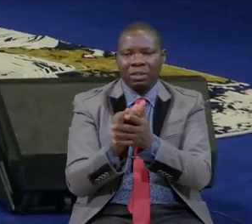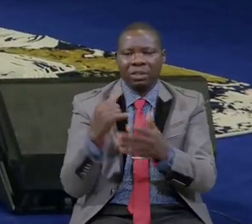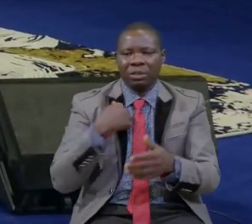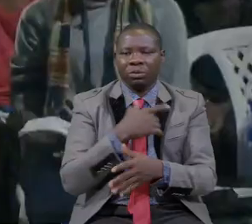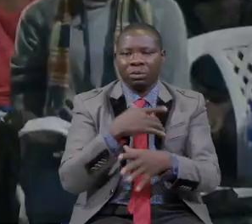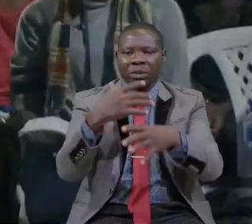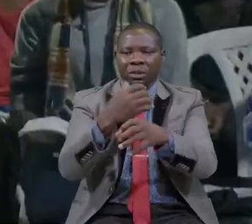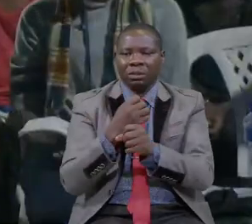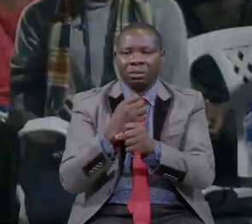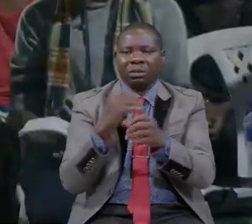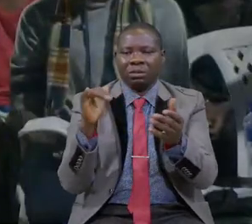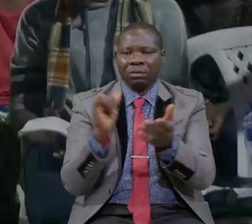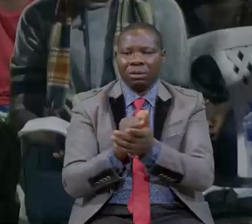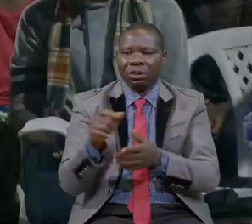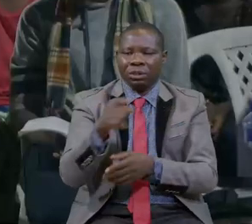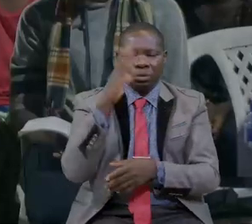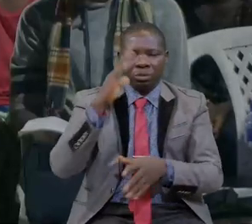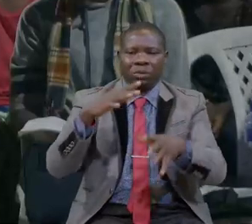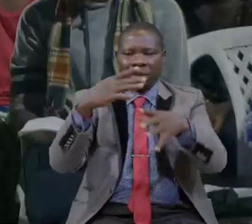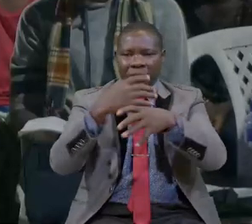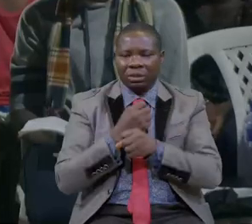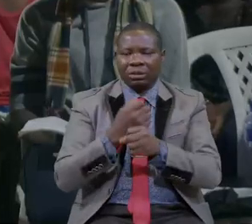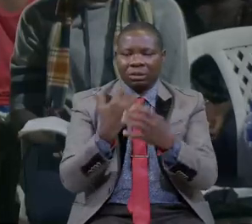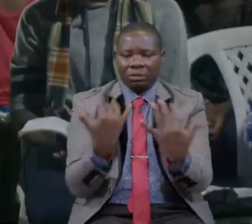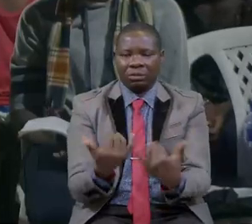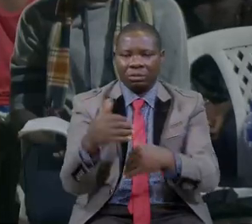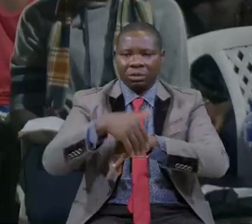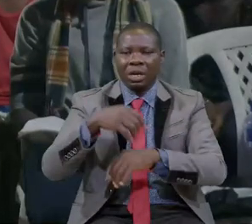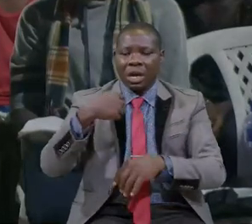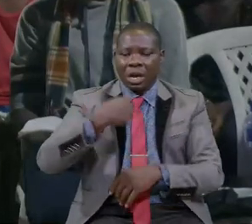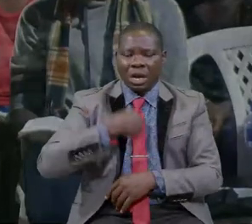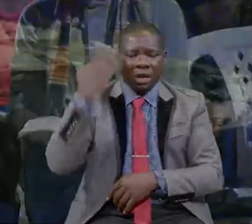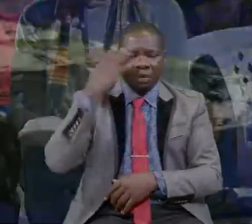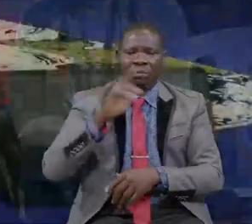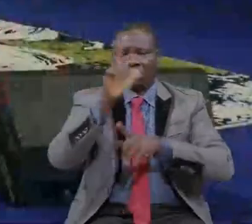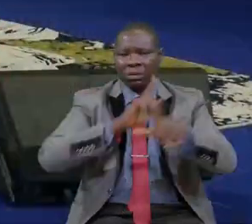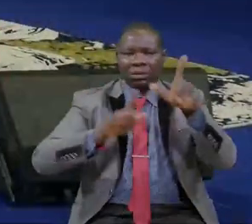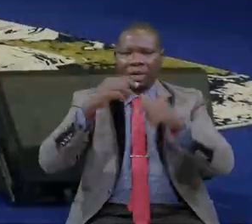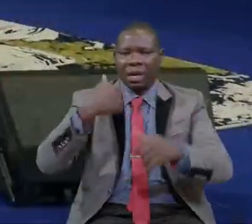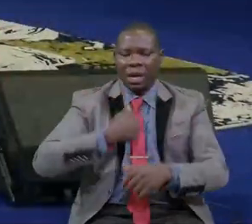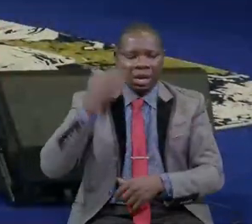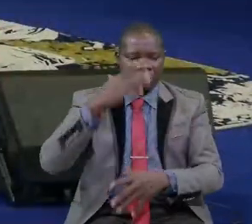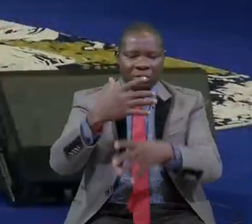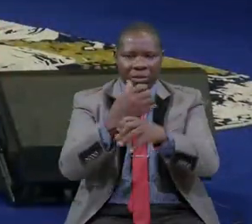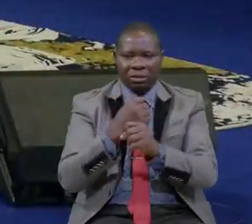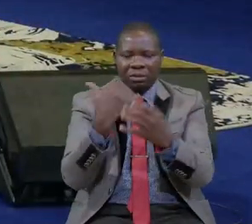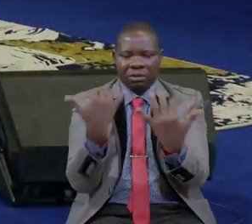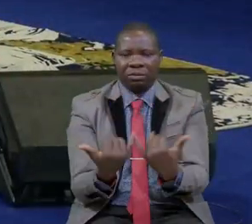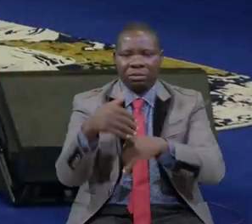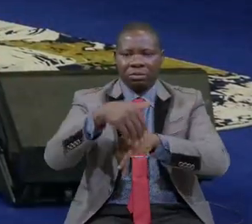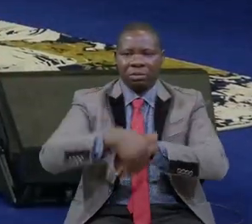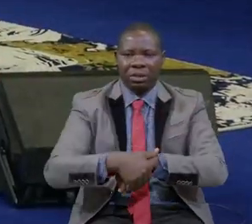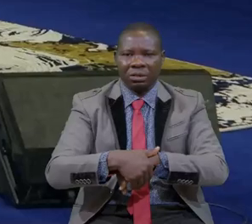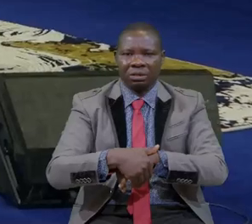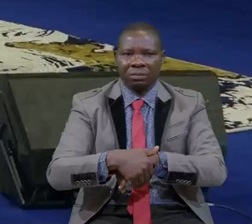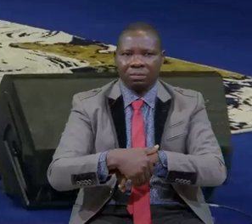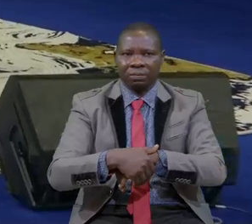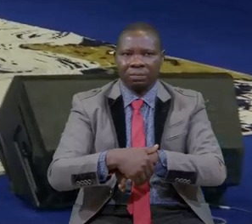tonight. Amen. I will receive tonight. Now, before I come to